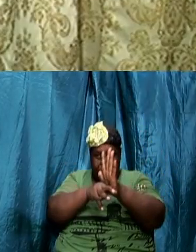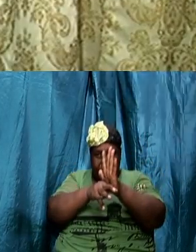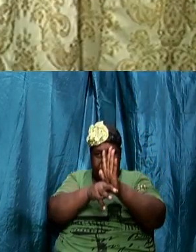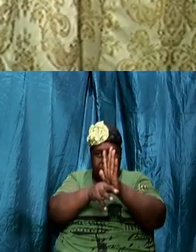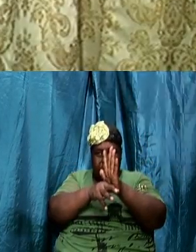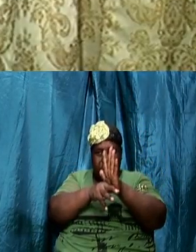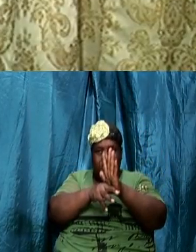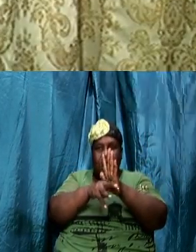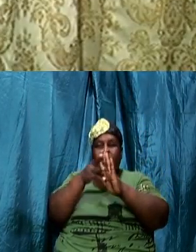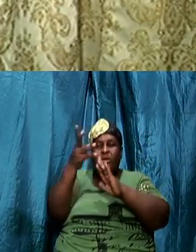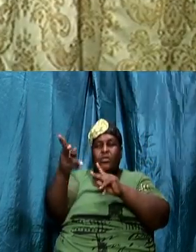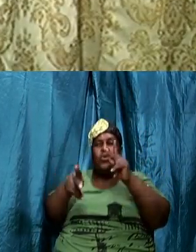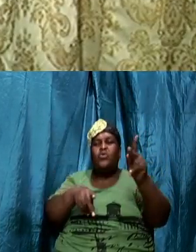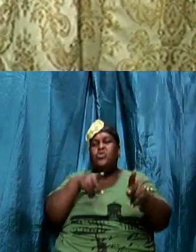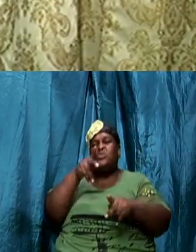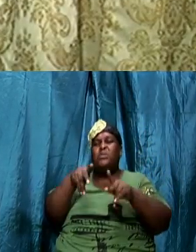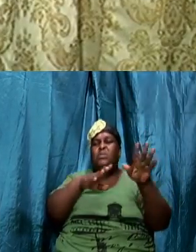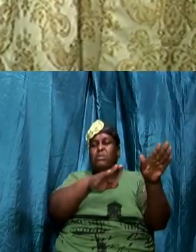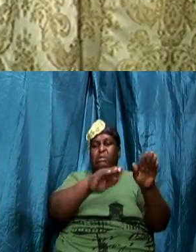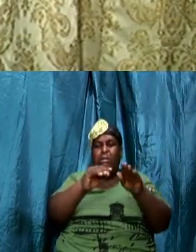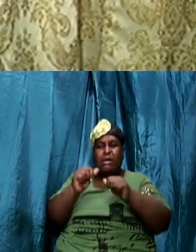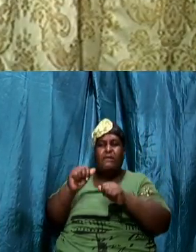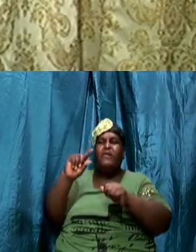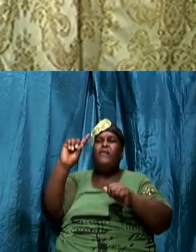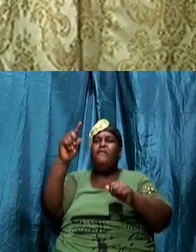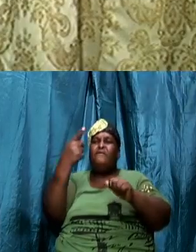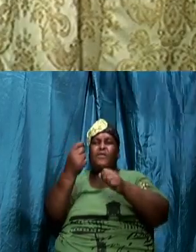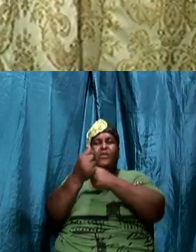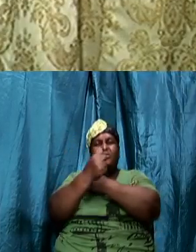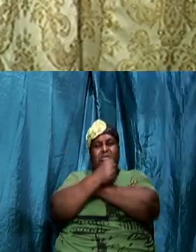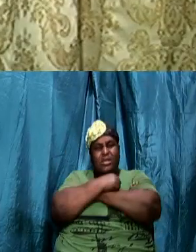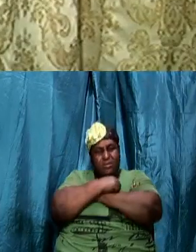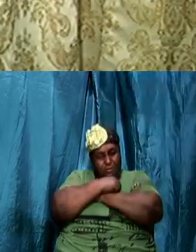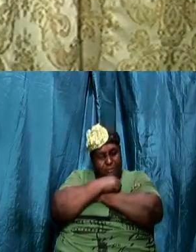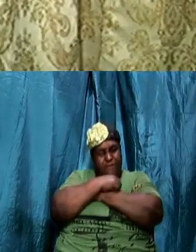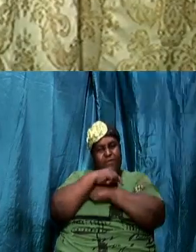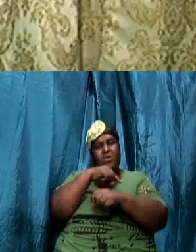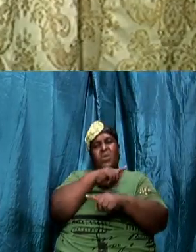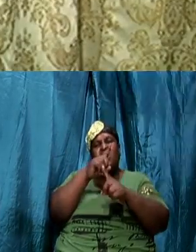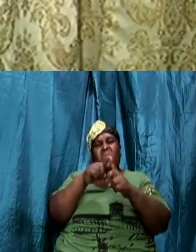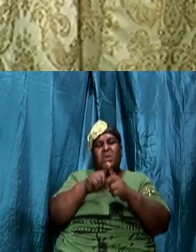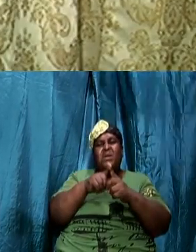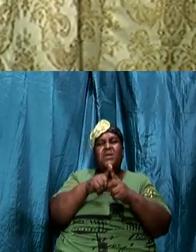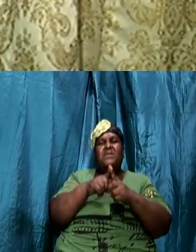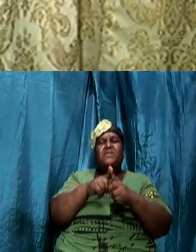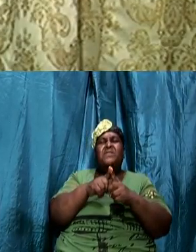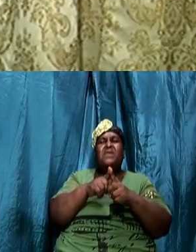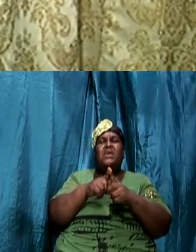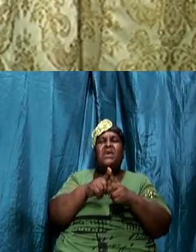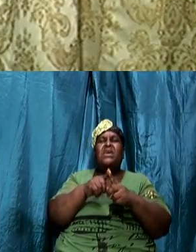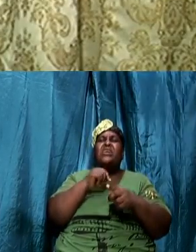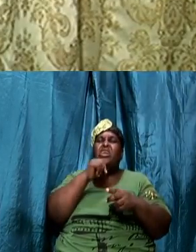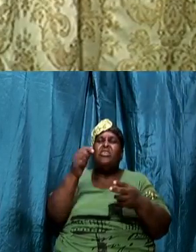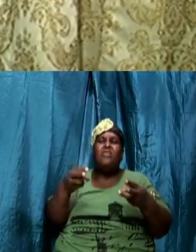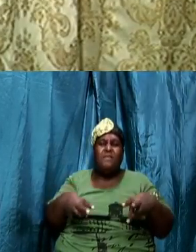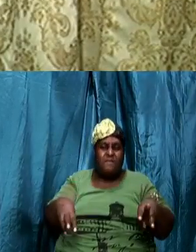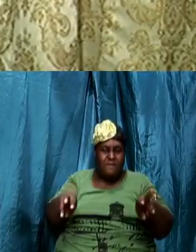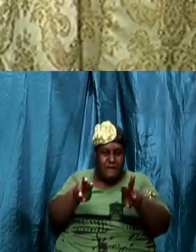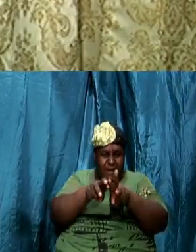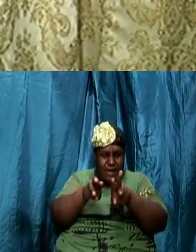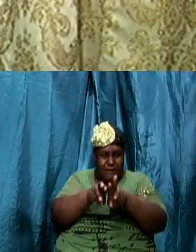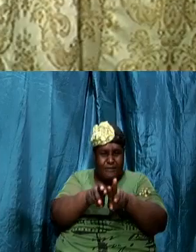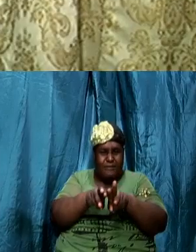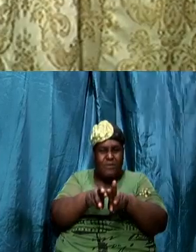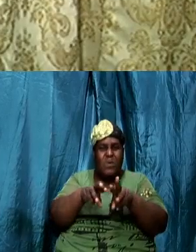they disregarded, when they devalued, when they belittled